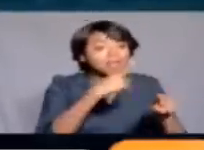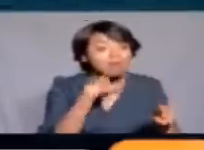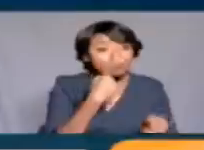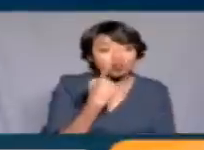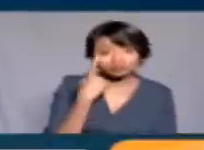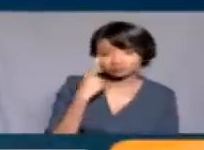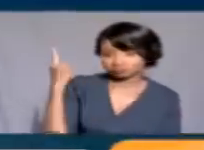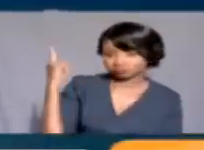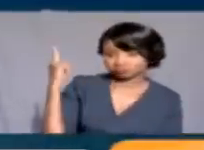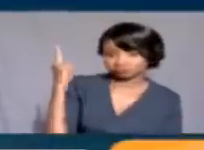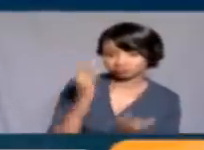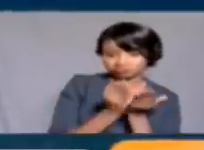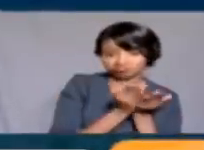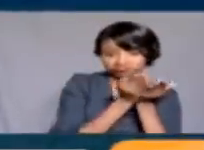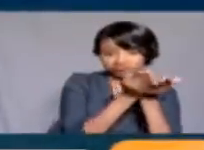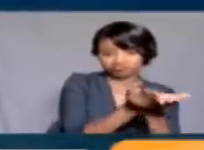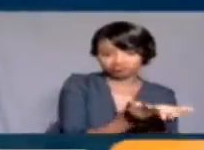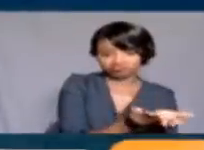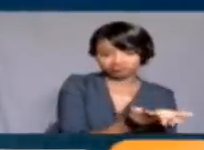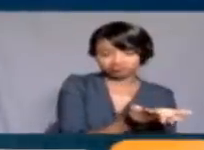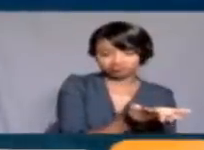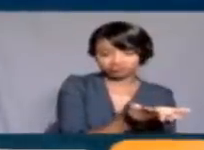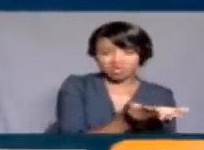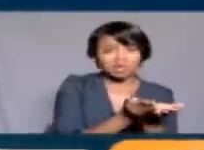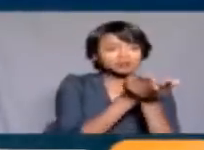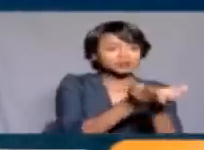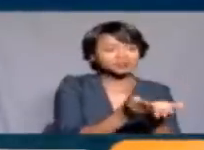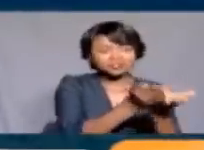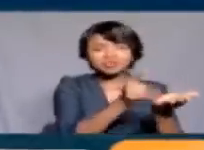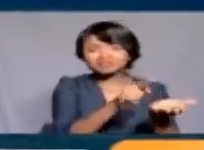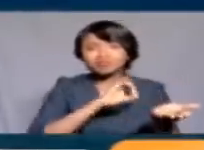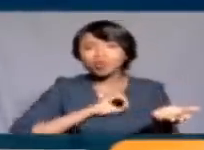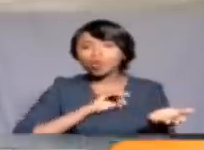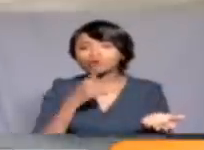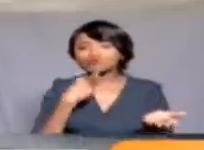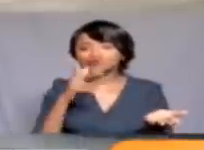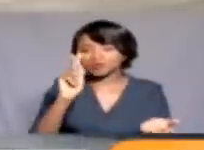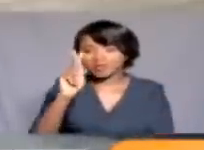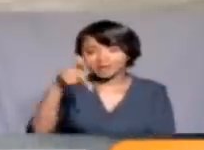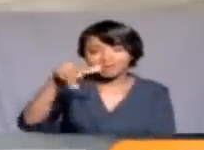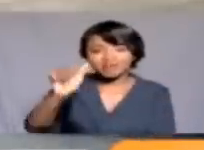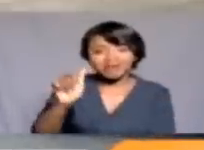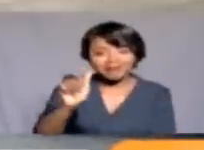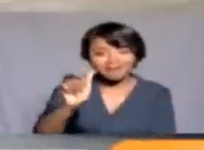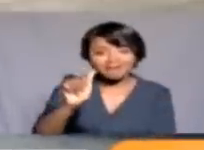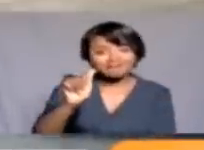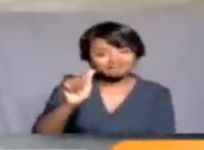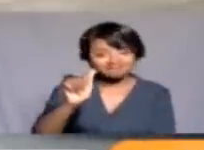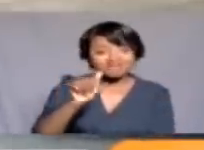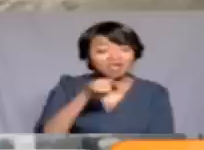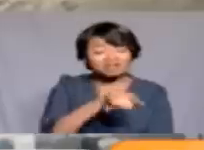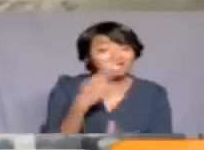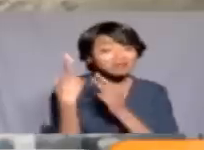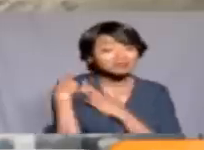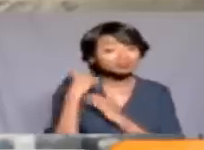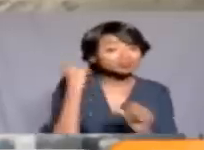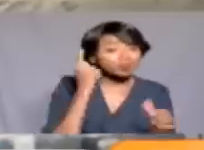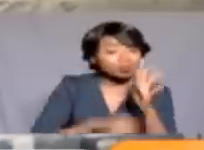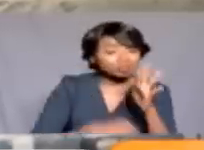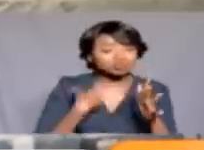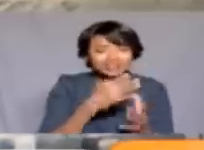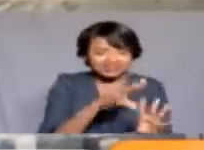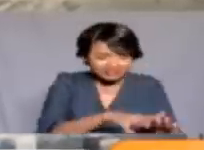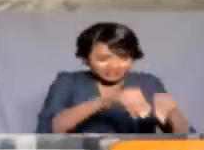distance. The ship is hired by the Kenya Ports Authority and is harvesting sand for the ongoing construction of the